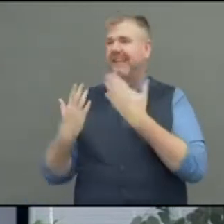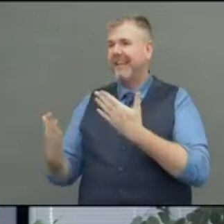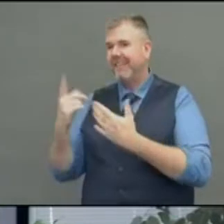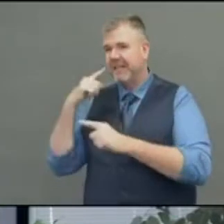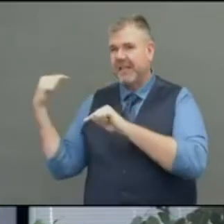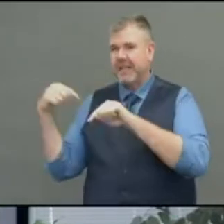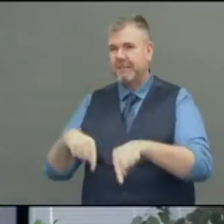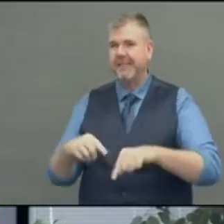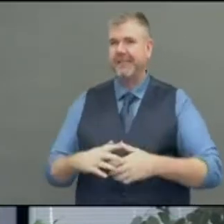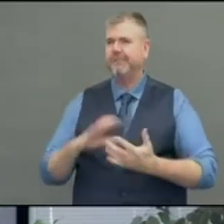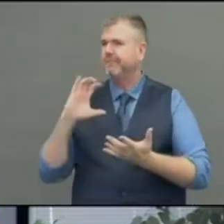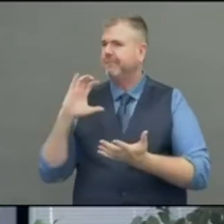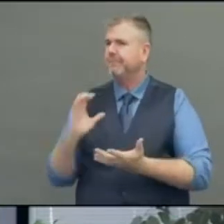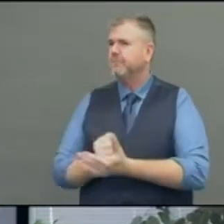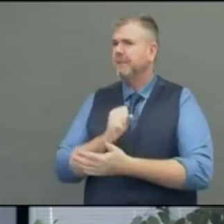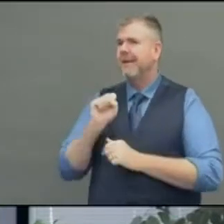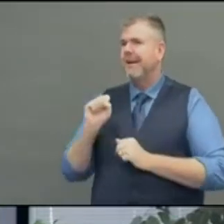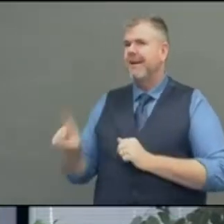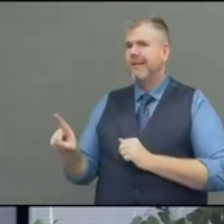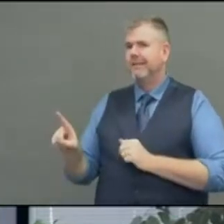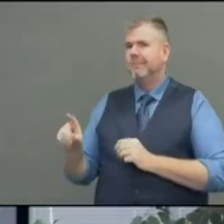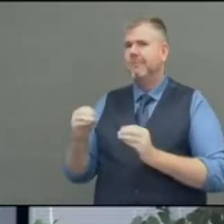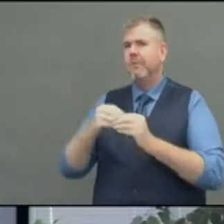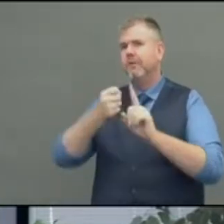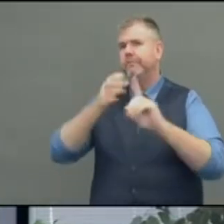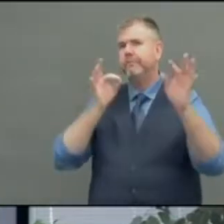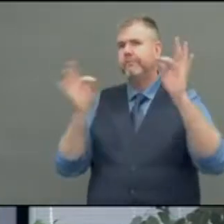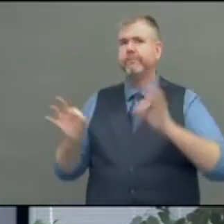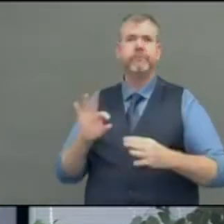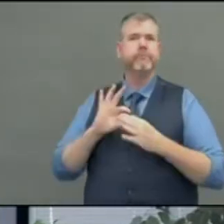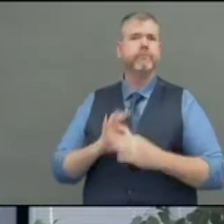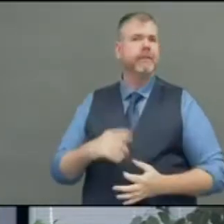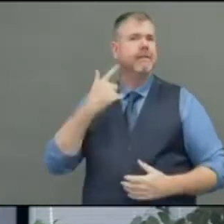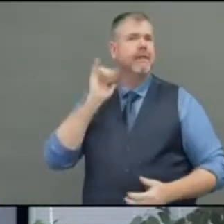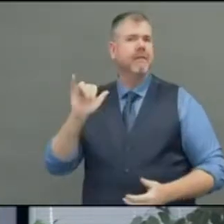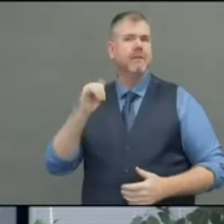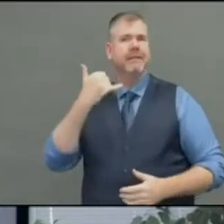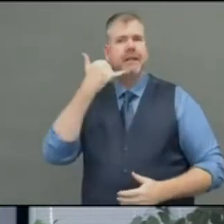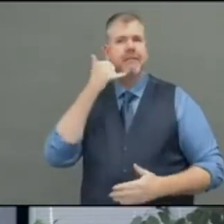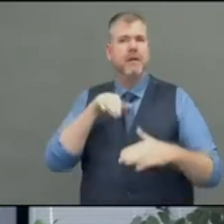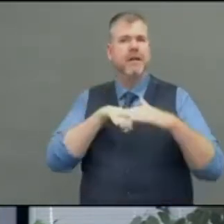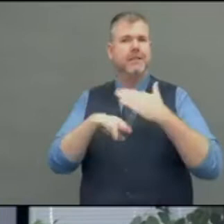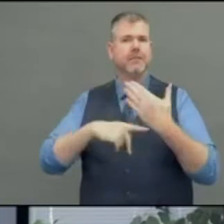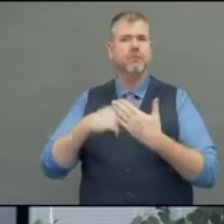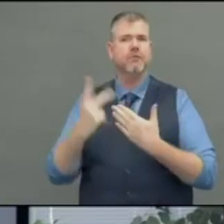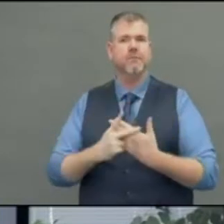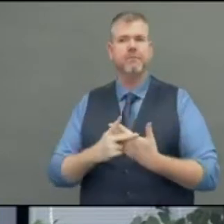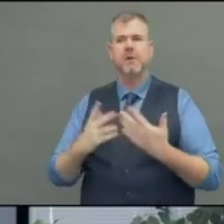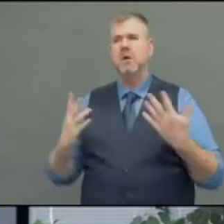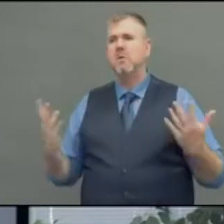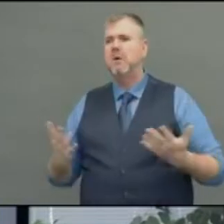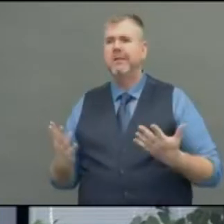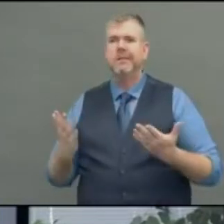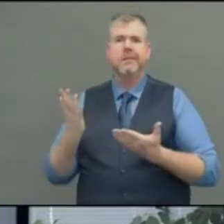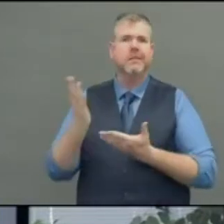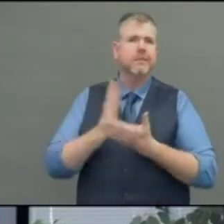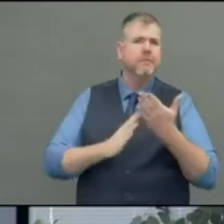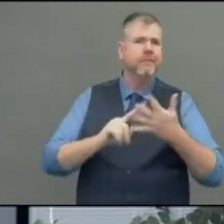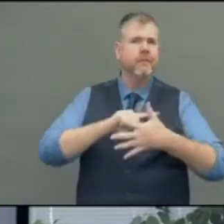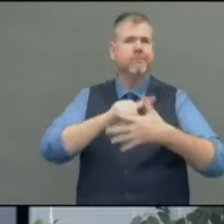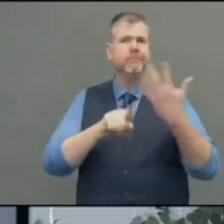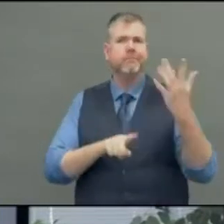is the California Telephone Access Program, or also known as CTAP, and what are some of the main services that your program